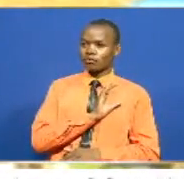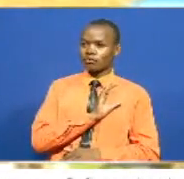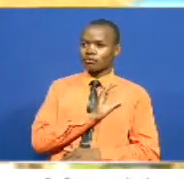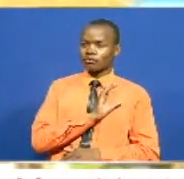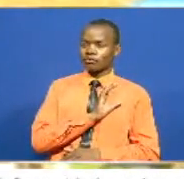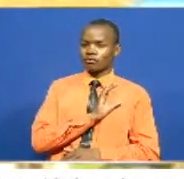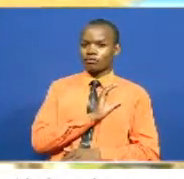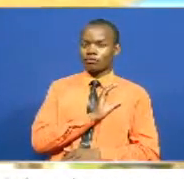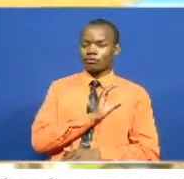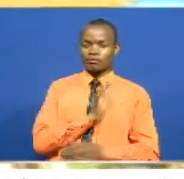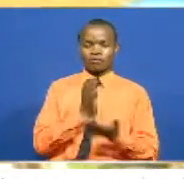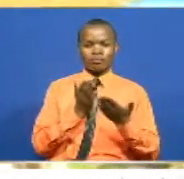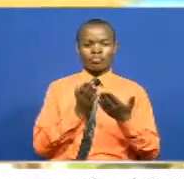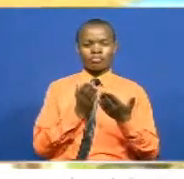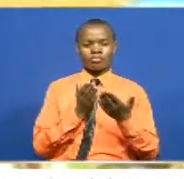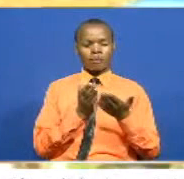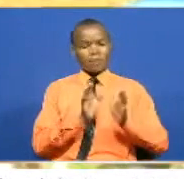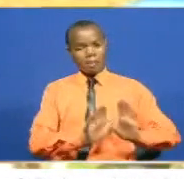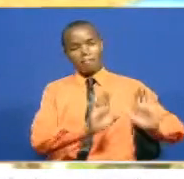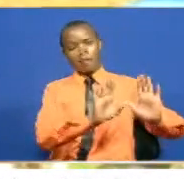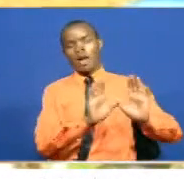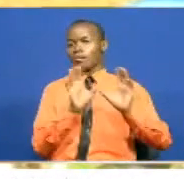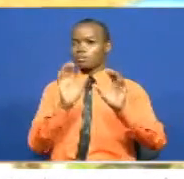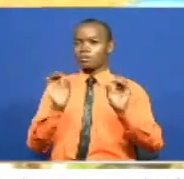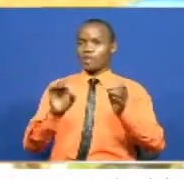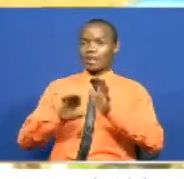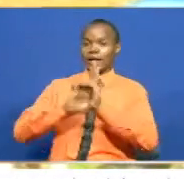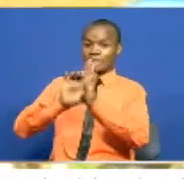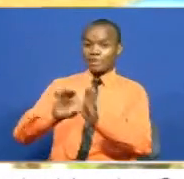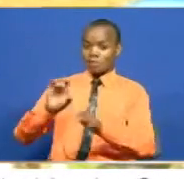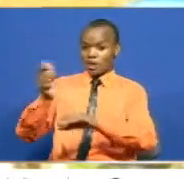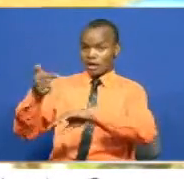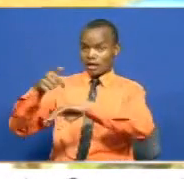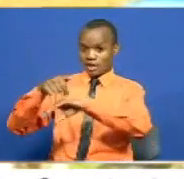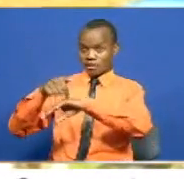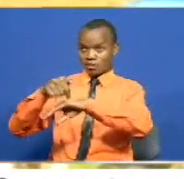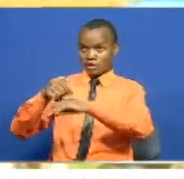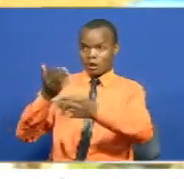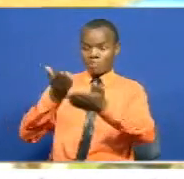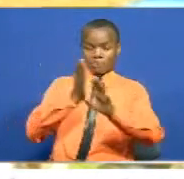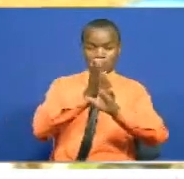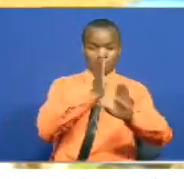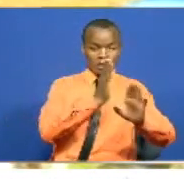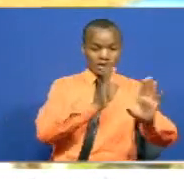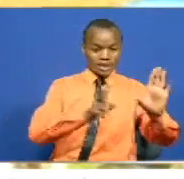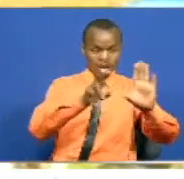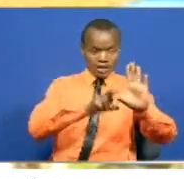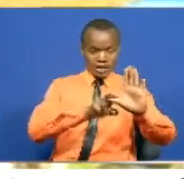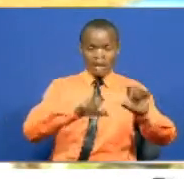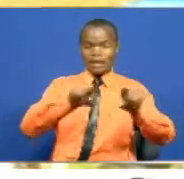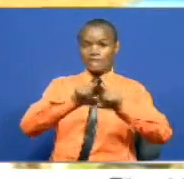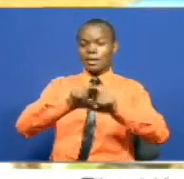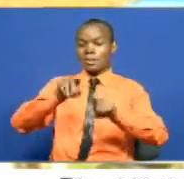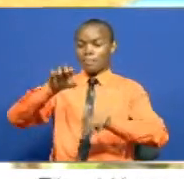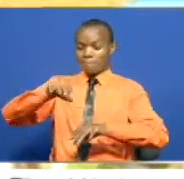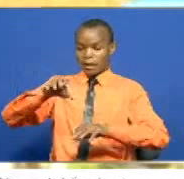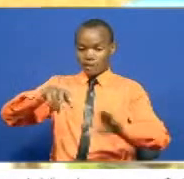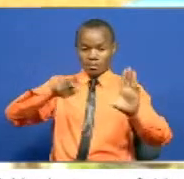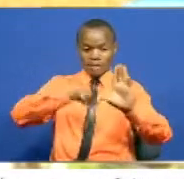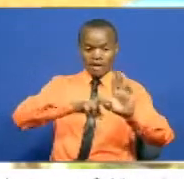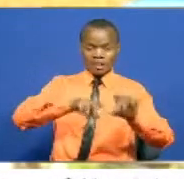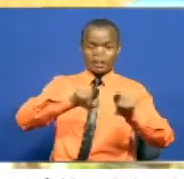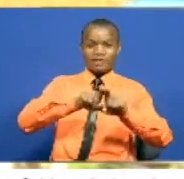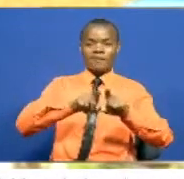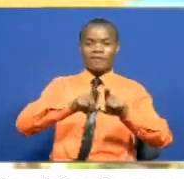continue excluding them. For example, sometimes they enter a bus or they enter a matatu, and the first comment